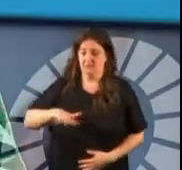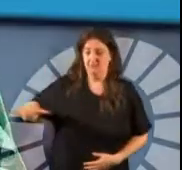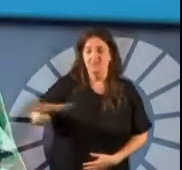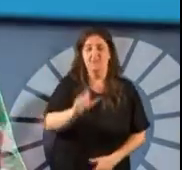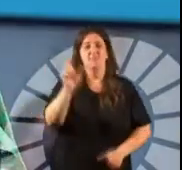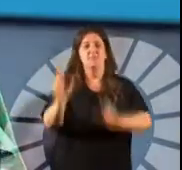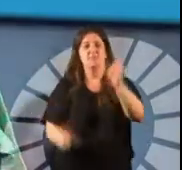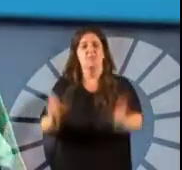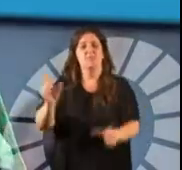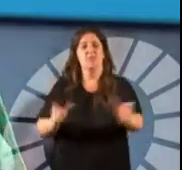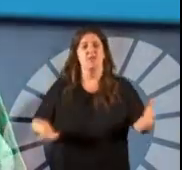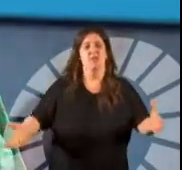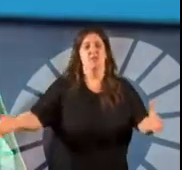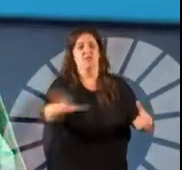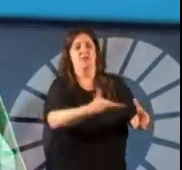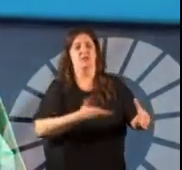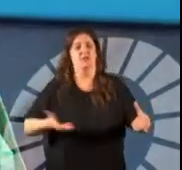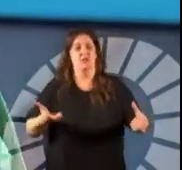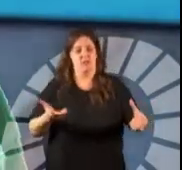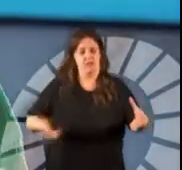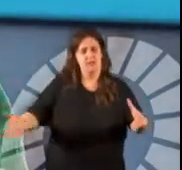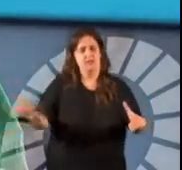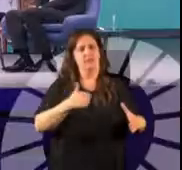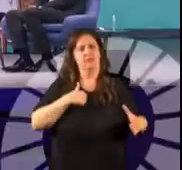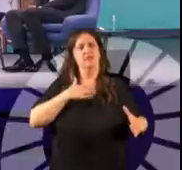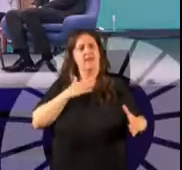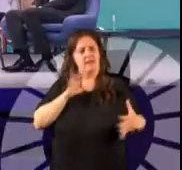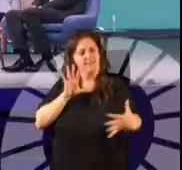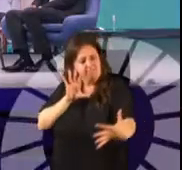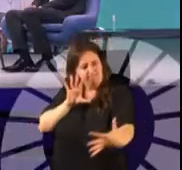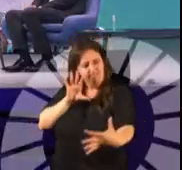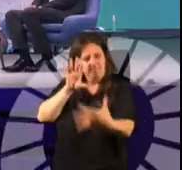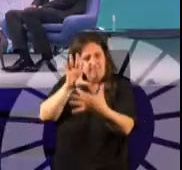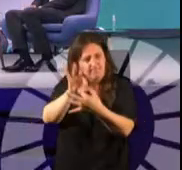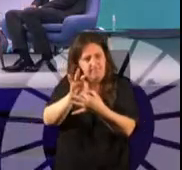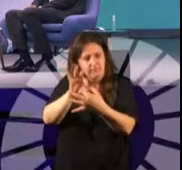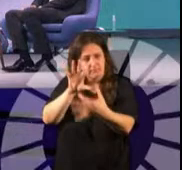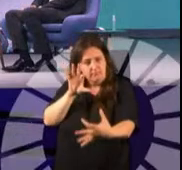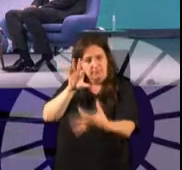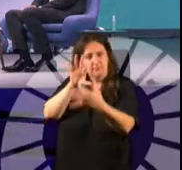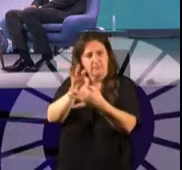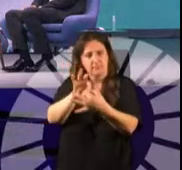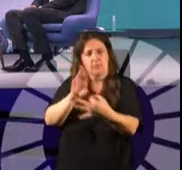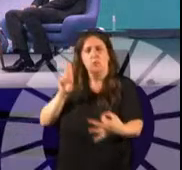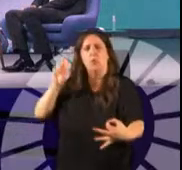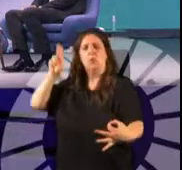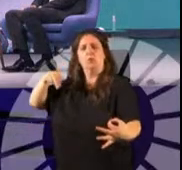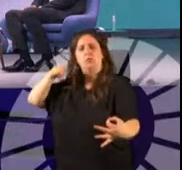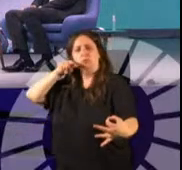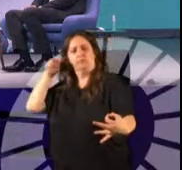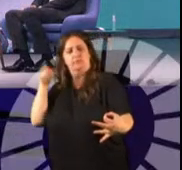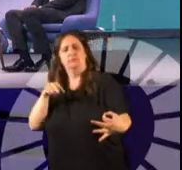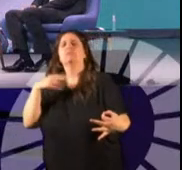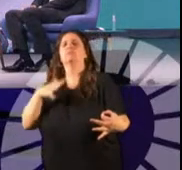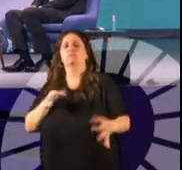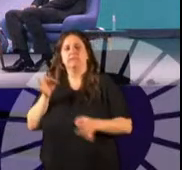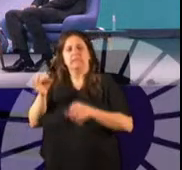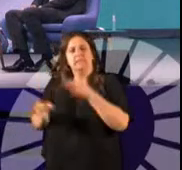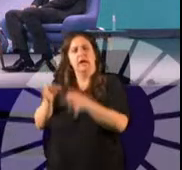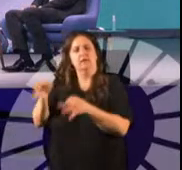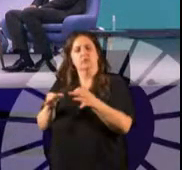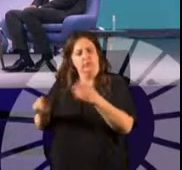UN Women. Because generation equality, which brings us together